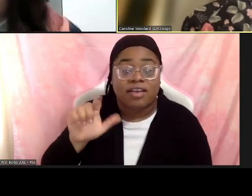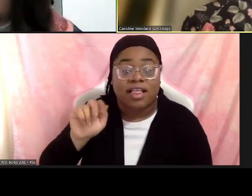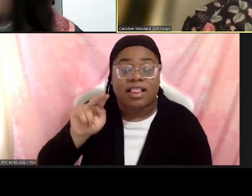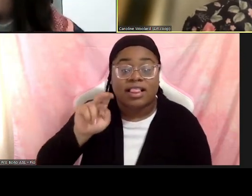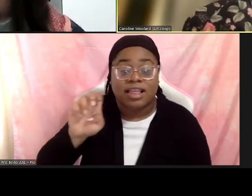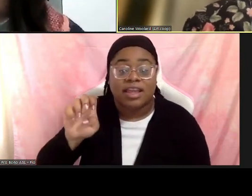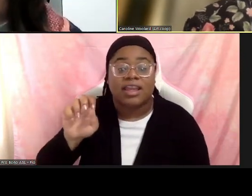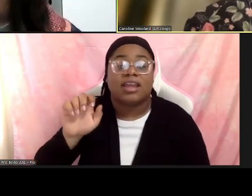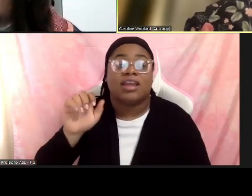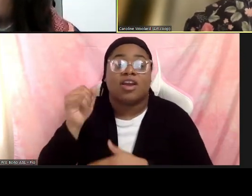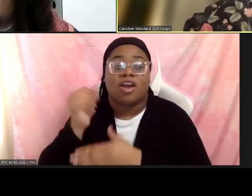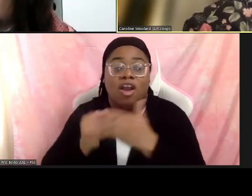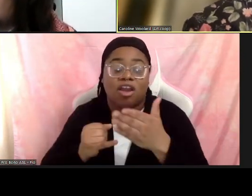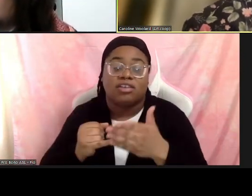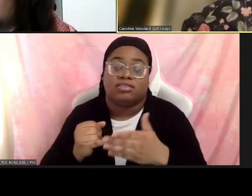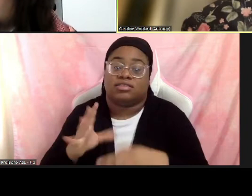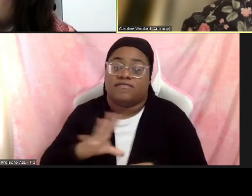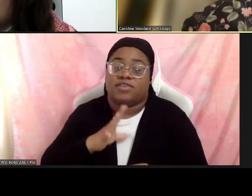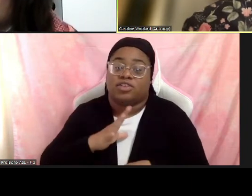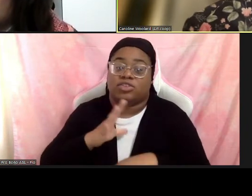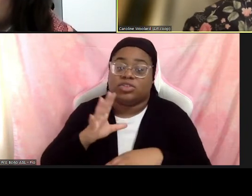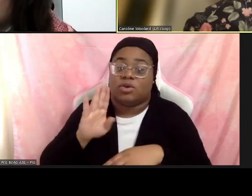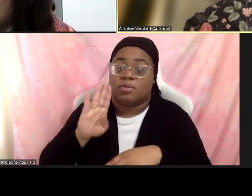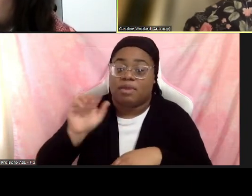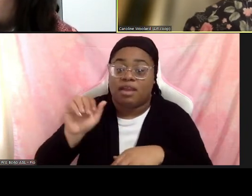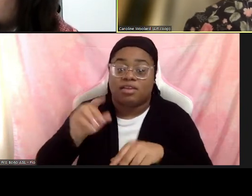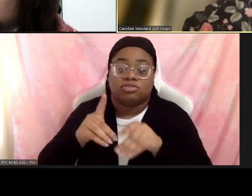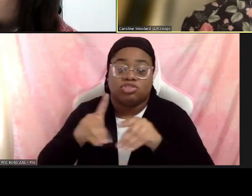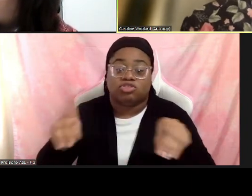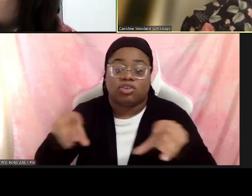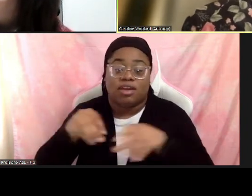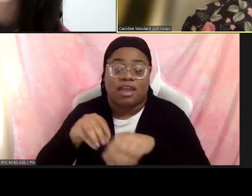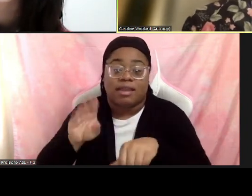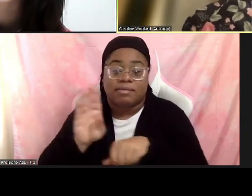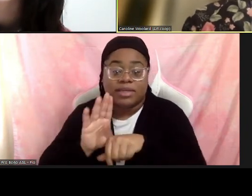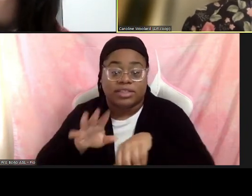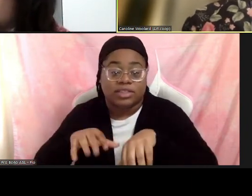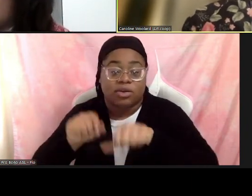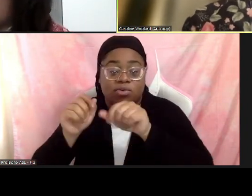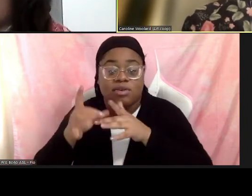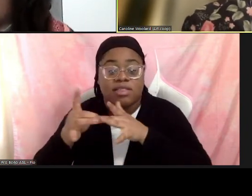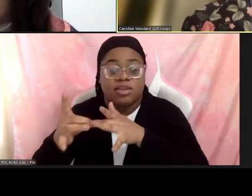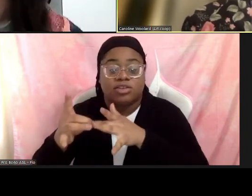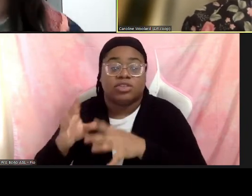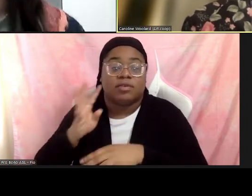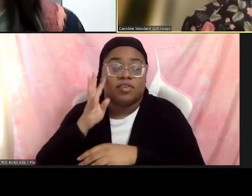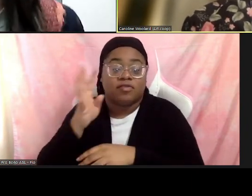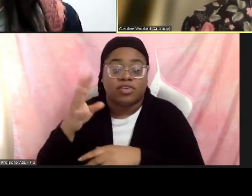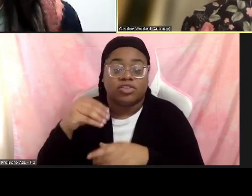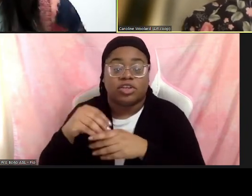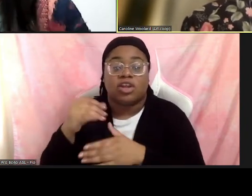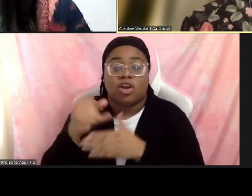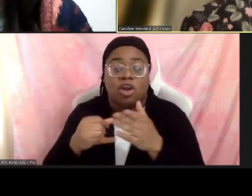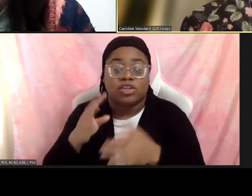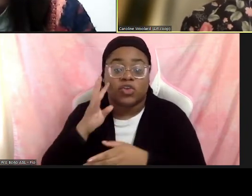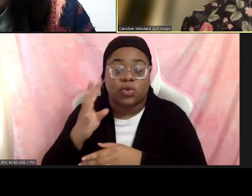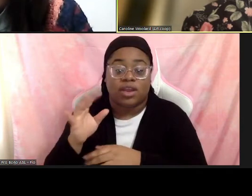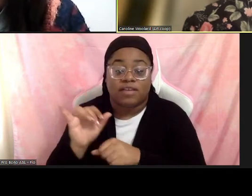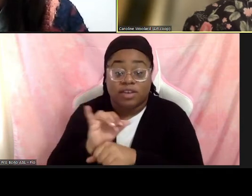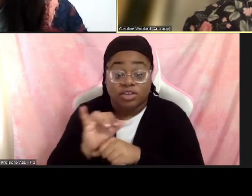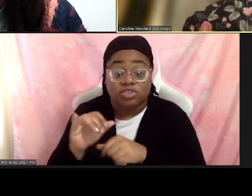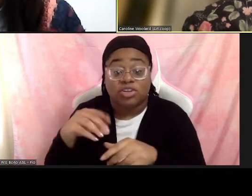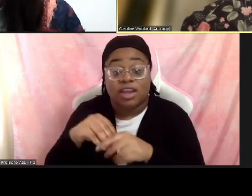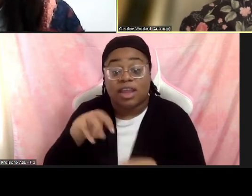degree in entrepreneurial leadership and innovation in arts and creative industries at Mondragon Cooperative